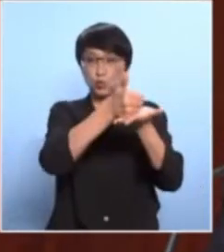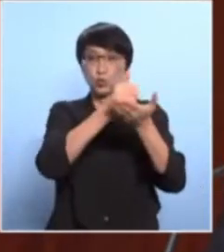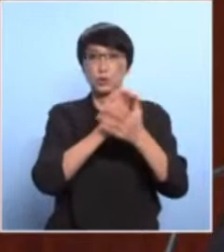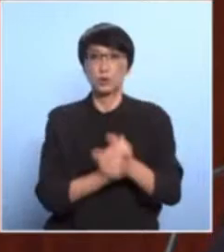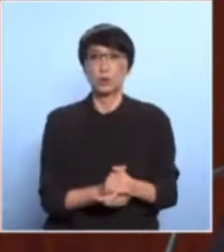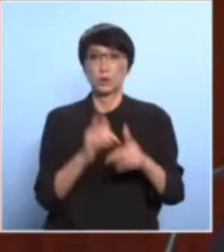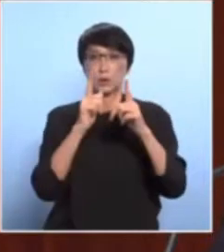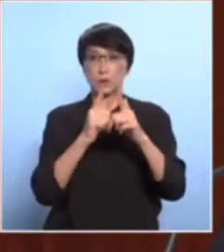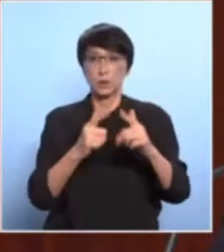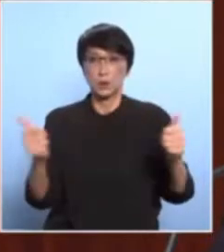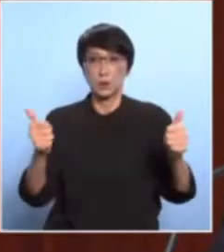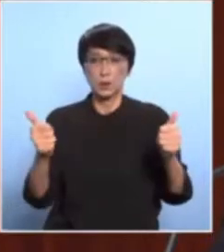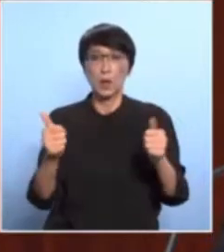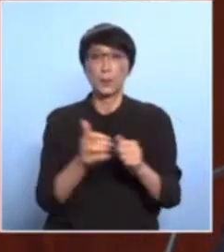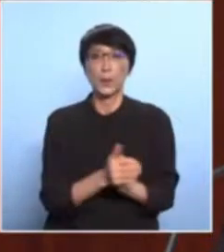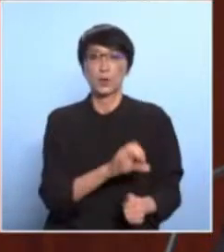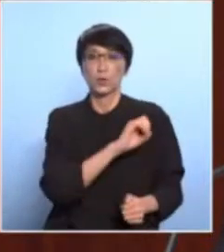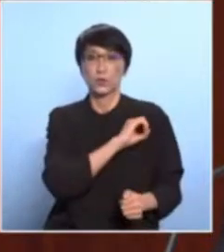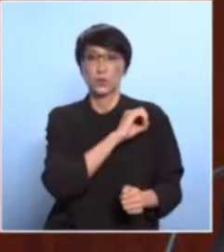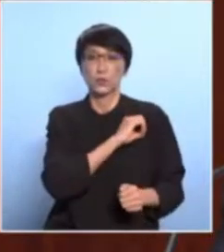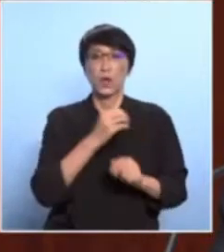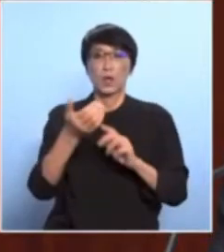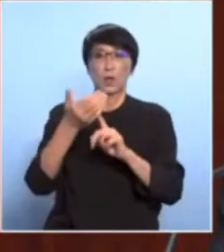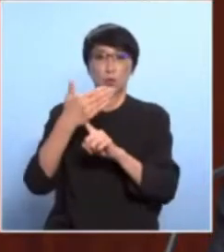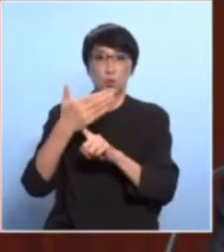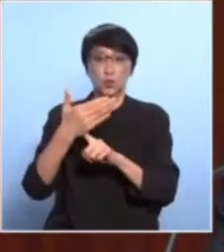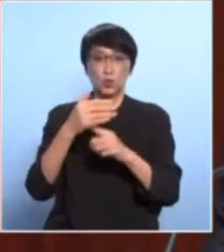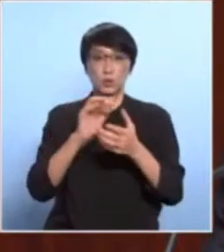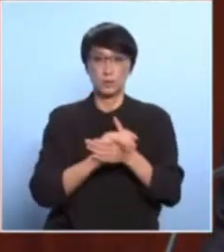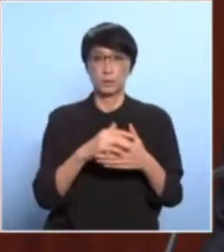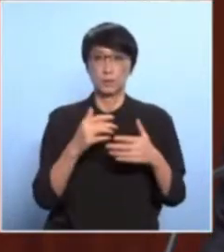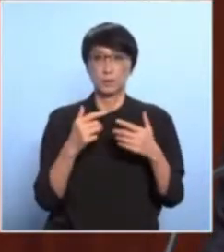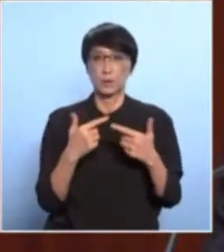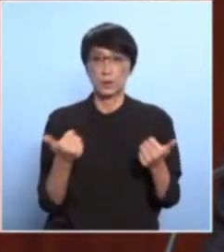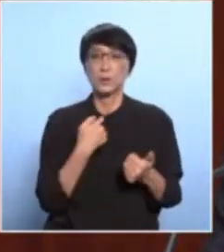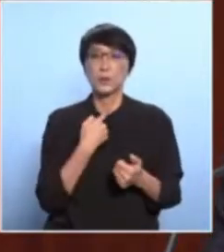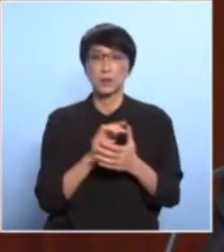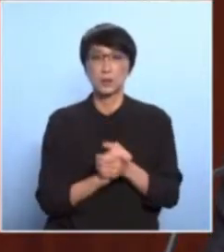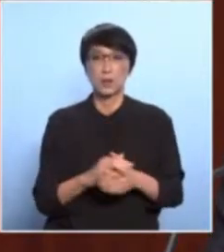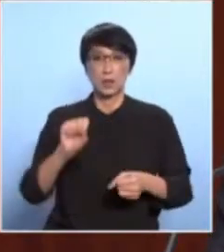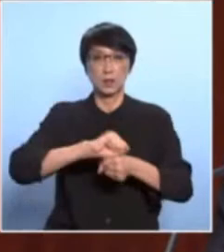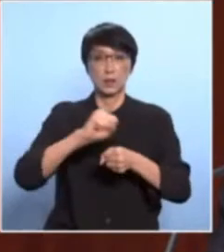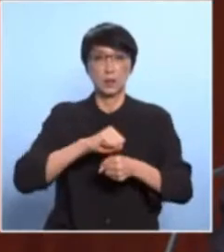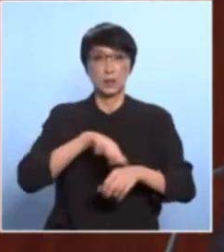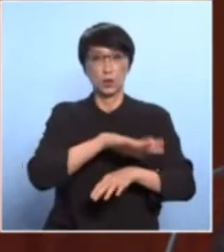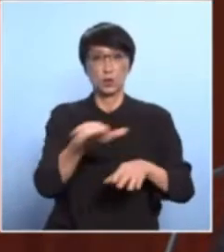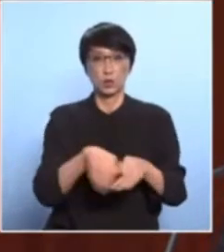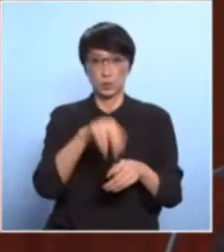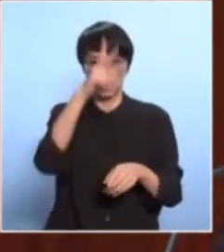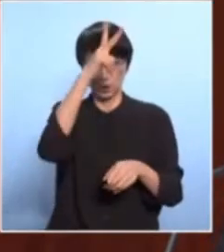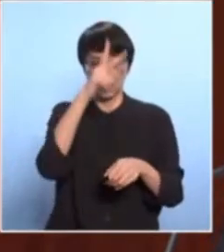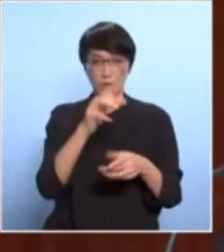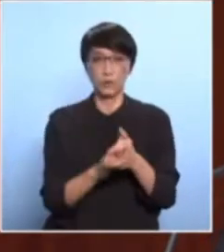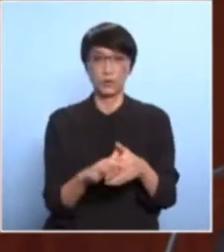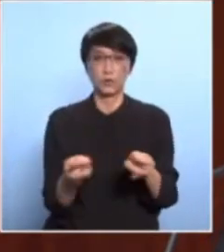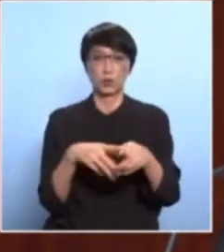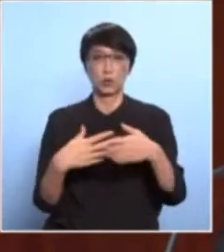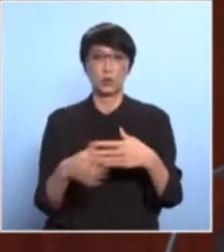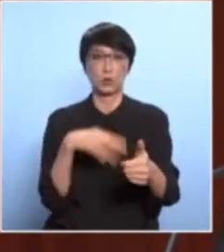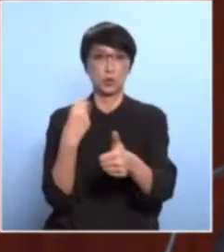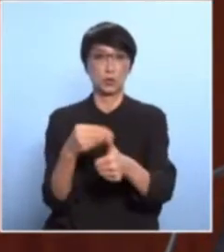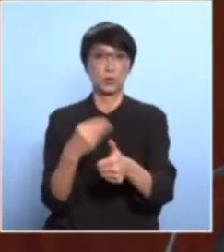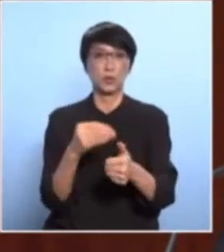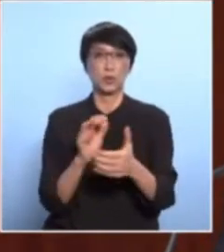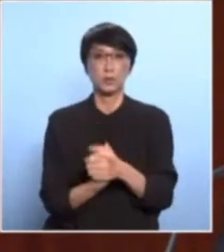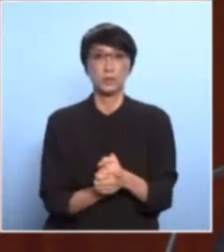of the importance of respecting the regional flag and the emblem and ensuring their proper usage. We will continue to enhance training for all